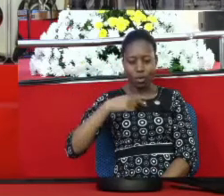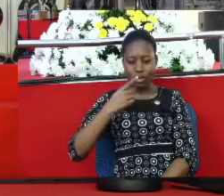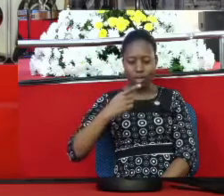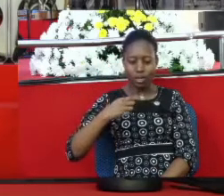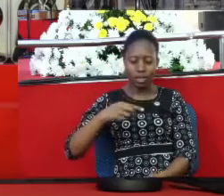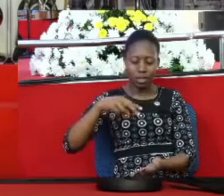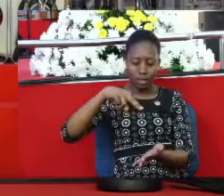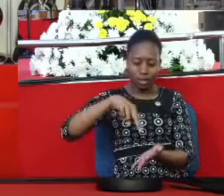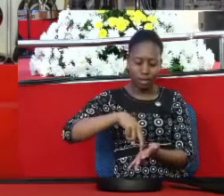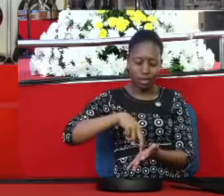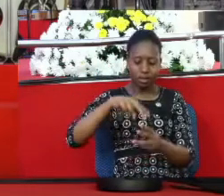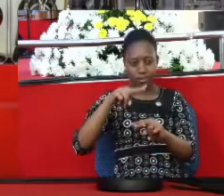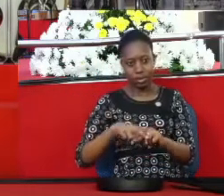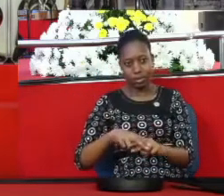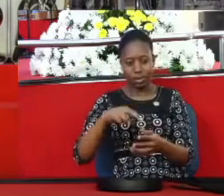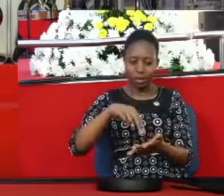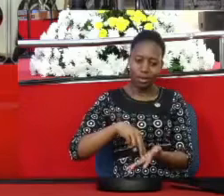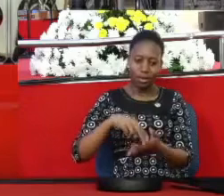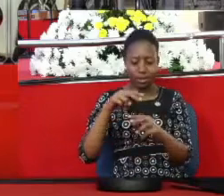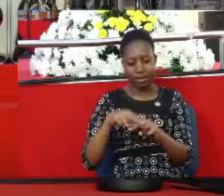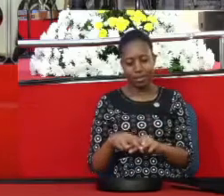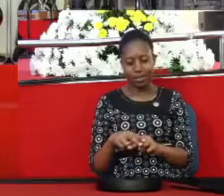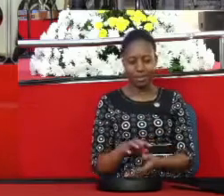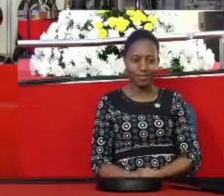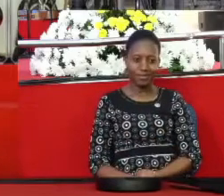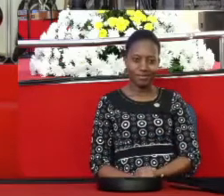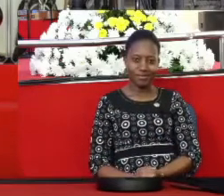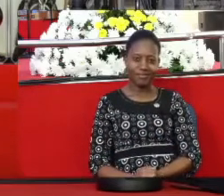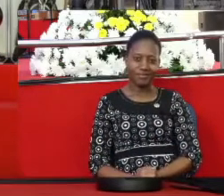kuinuka. Bwana Yesu asifiwe.